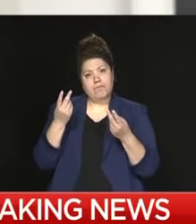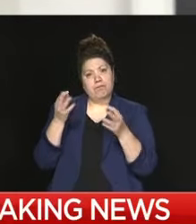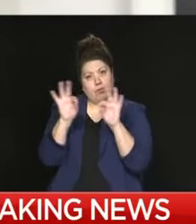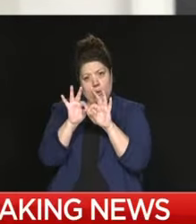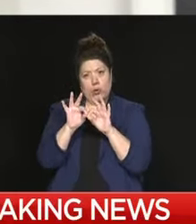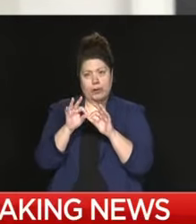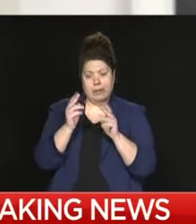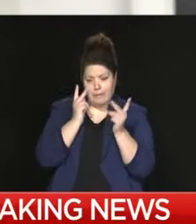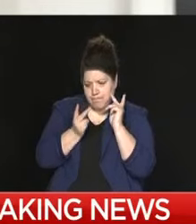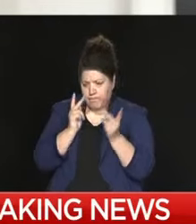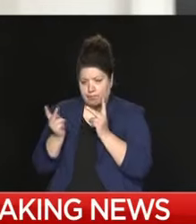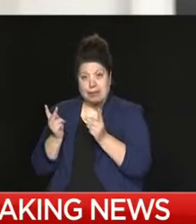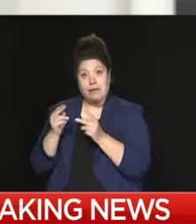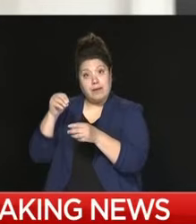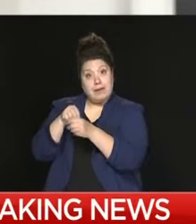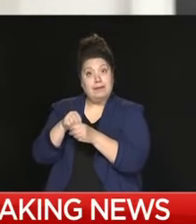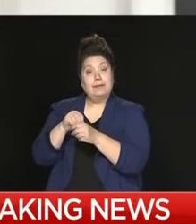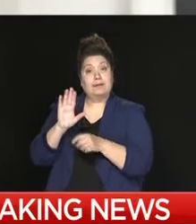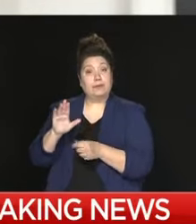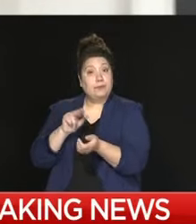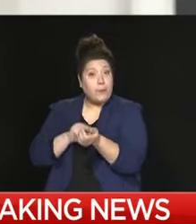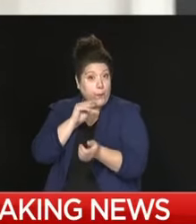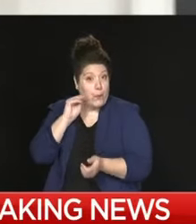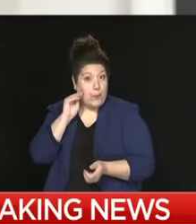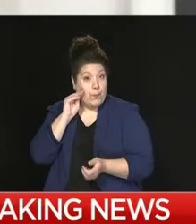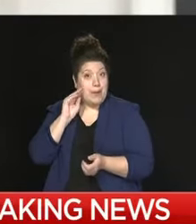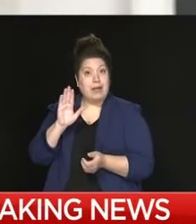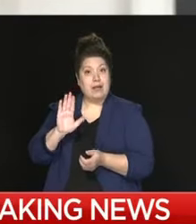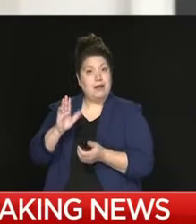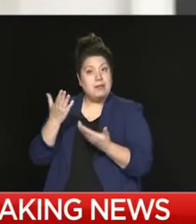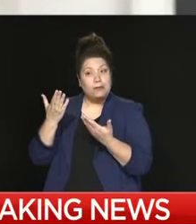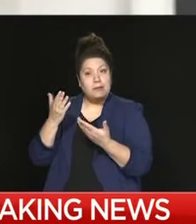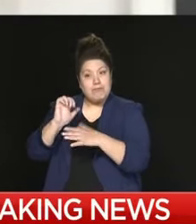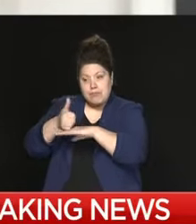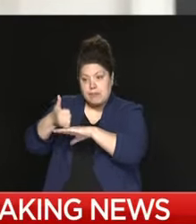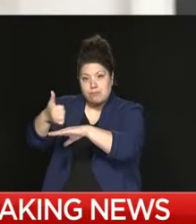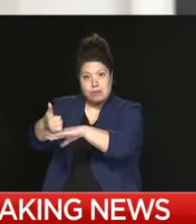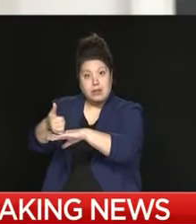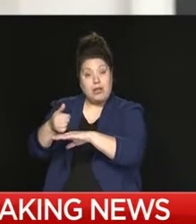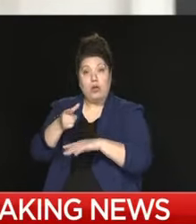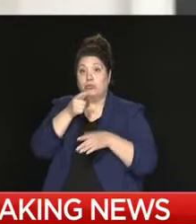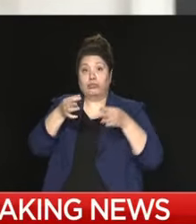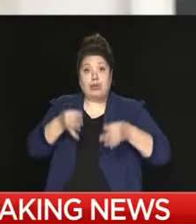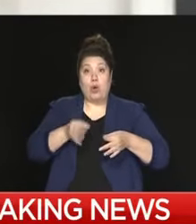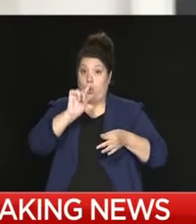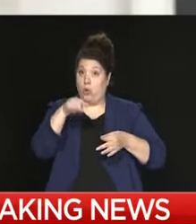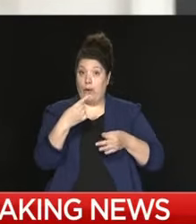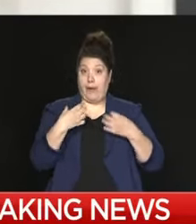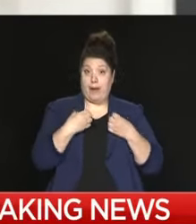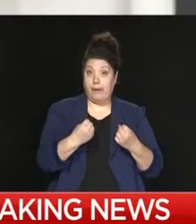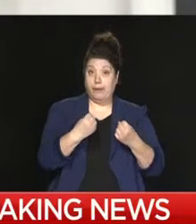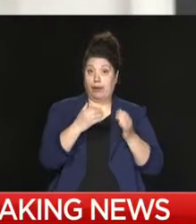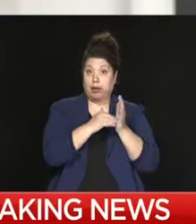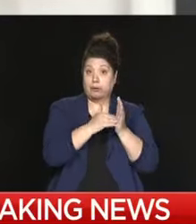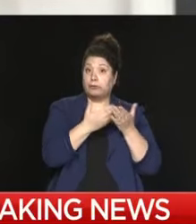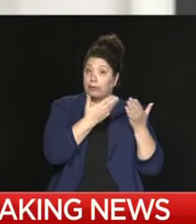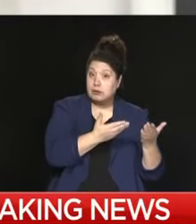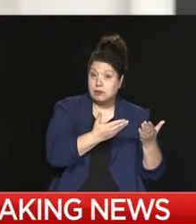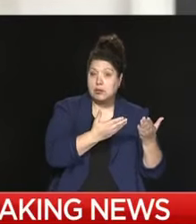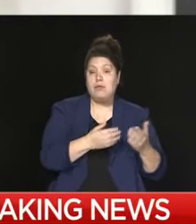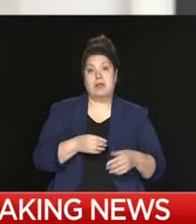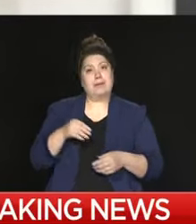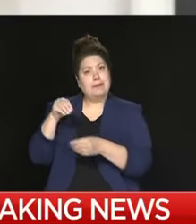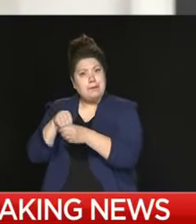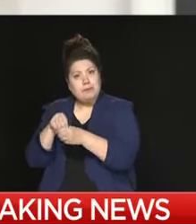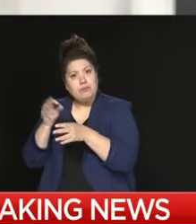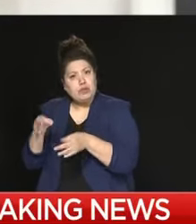to these residences that are not always within the healthcare network. We might have to have a discussion to see if these seniors' homes